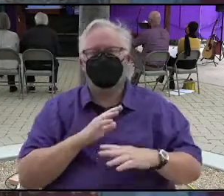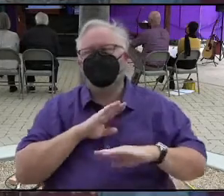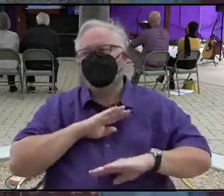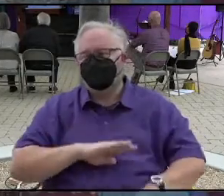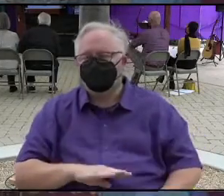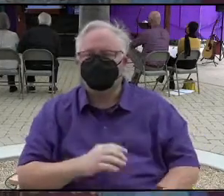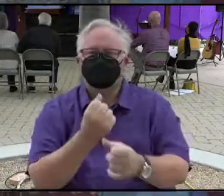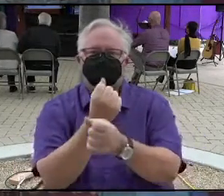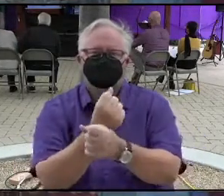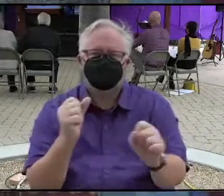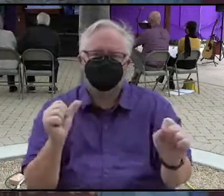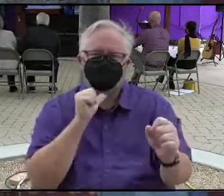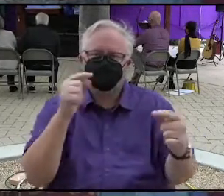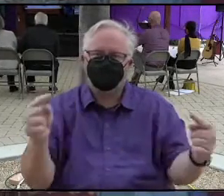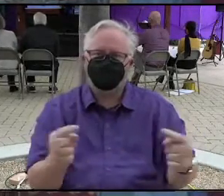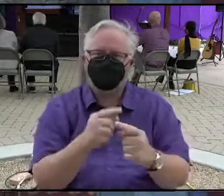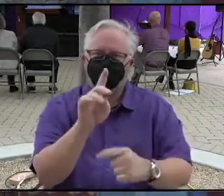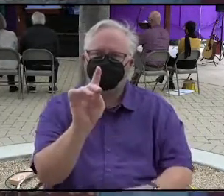unharmed.